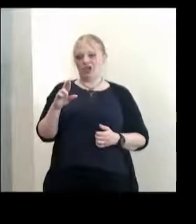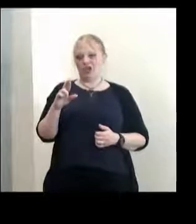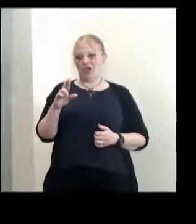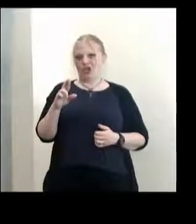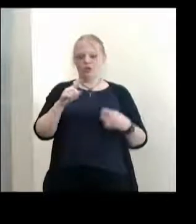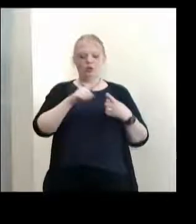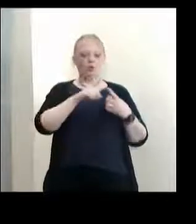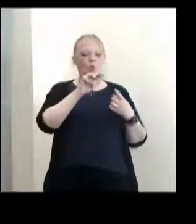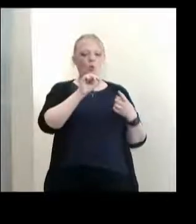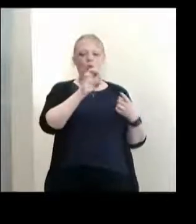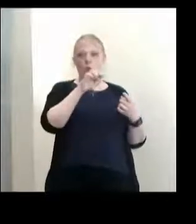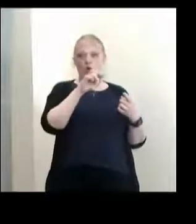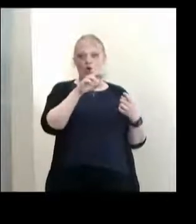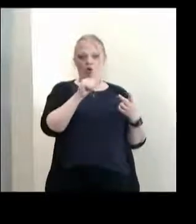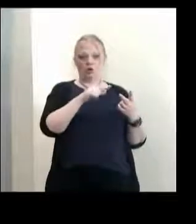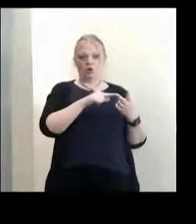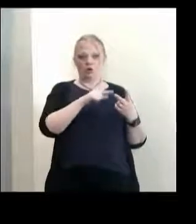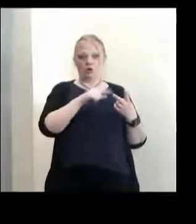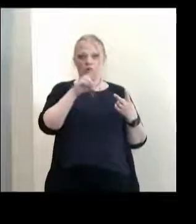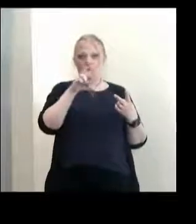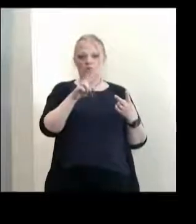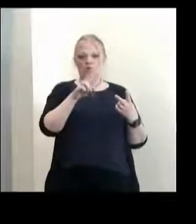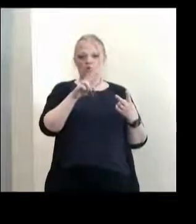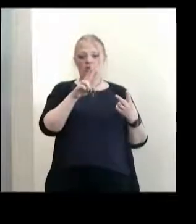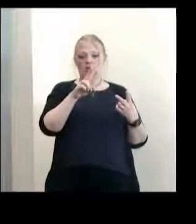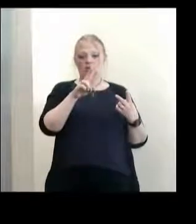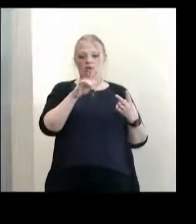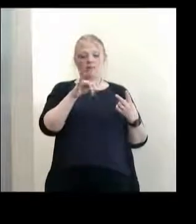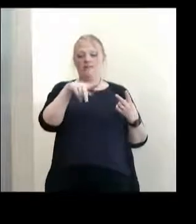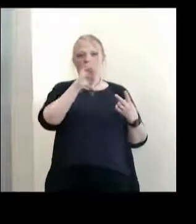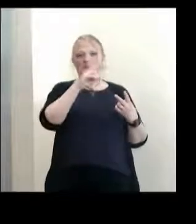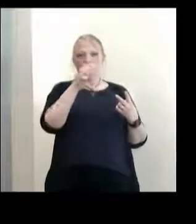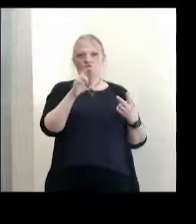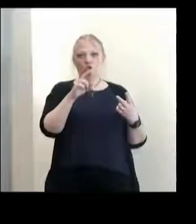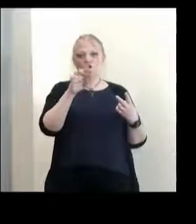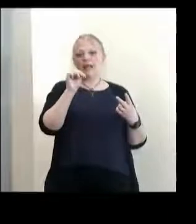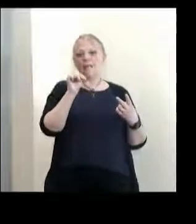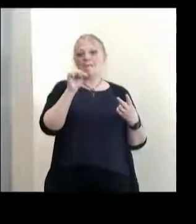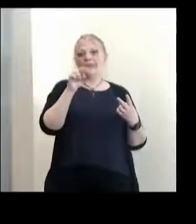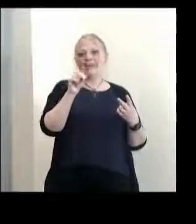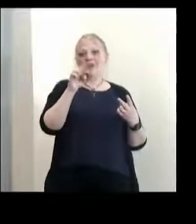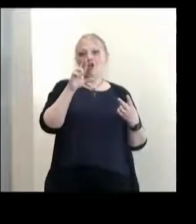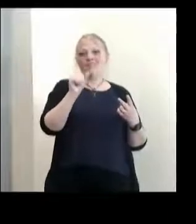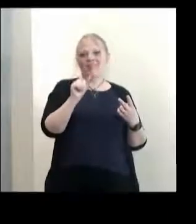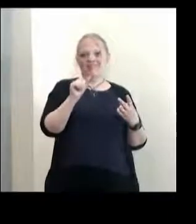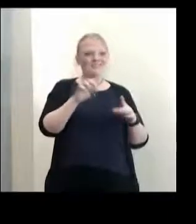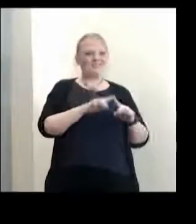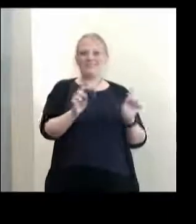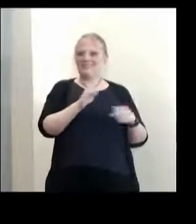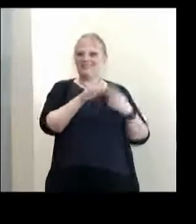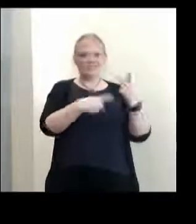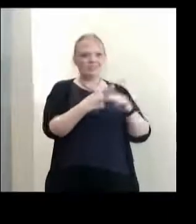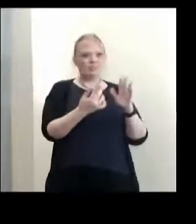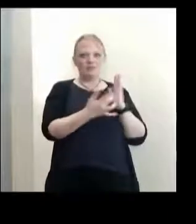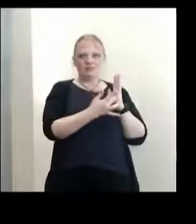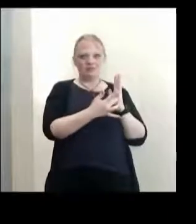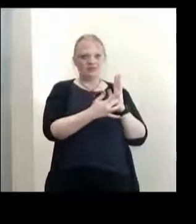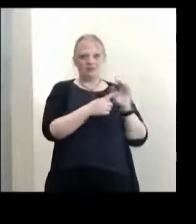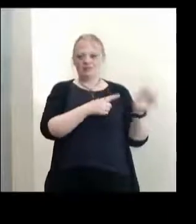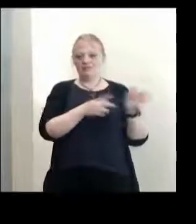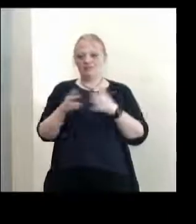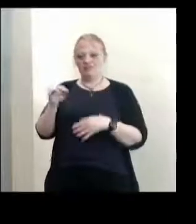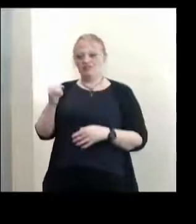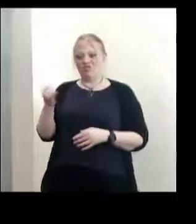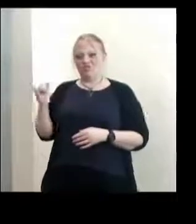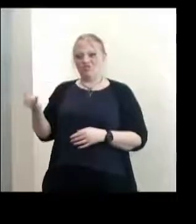Pfizer vaccine, those are both mRNA vaccines. So those are a different type of vaccine technology than the Johnson &